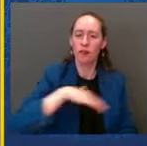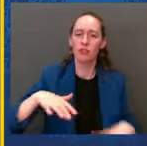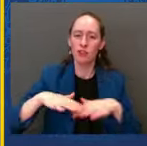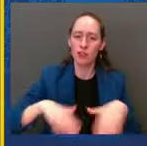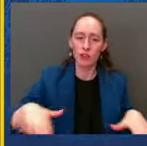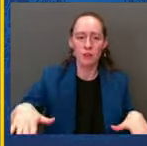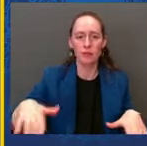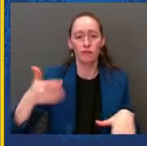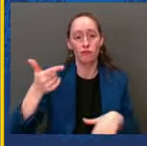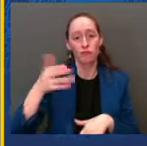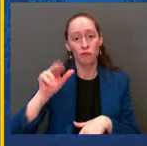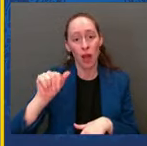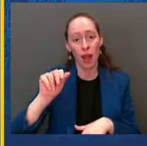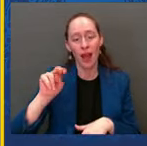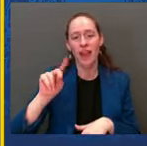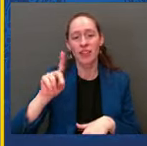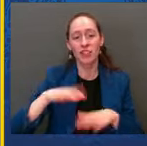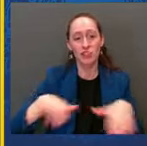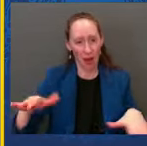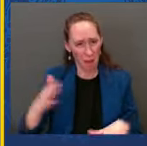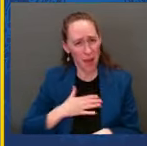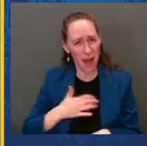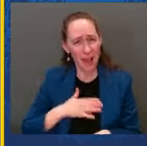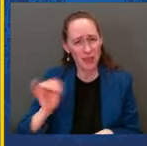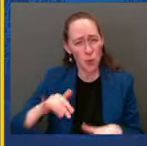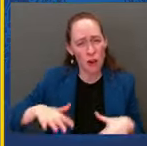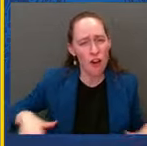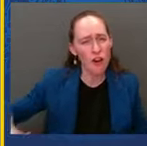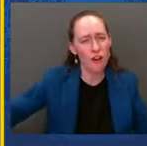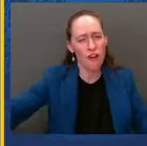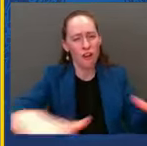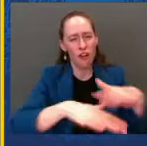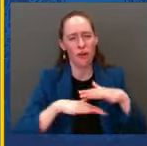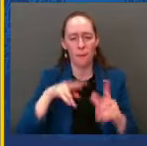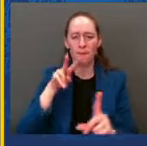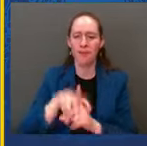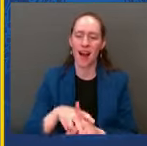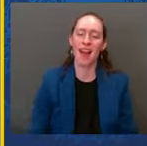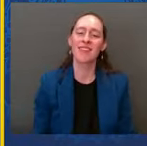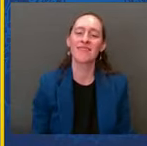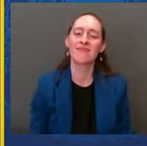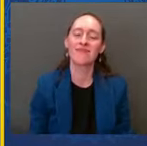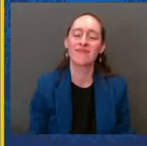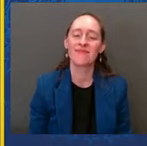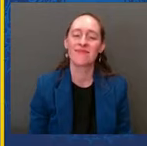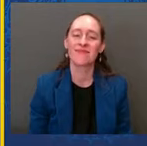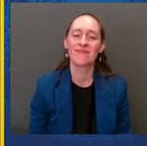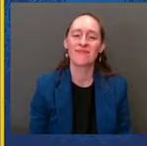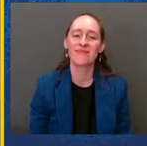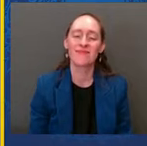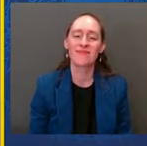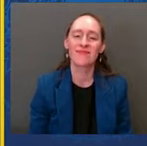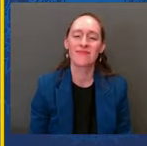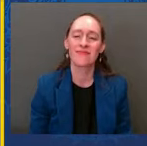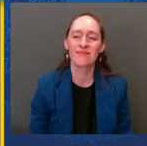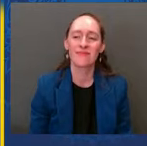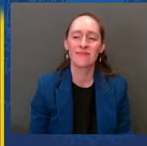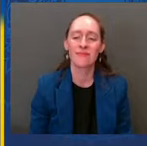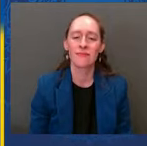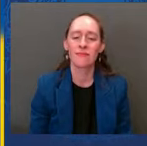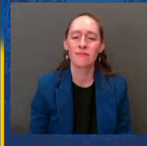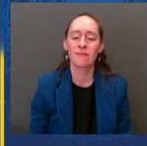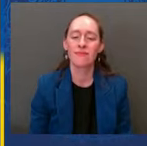Europe saw for decades. Appetites of the autocrat cannot be appeased. They must be